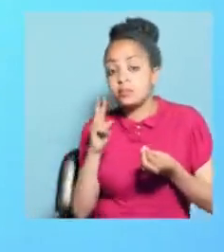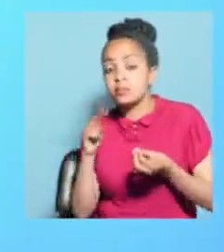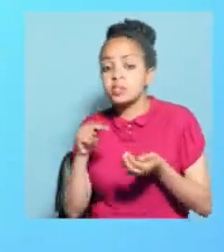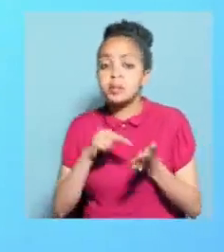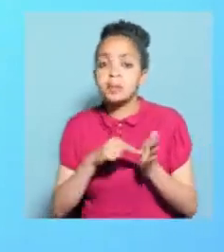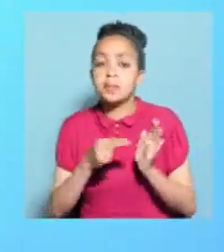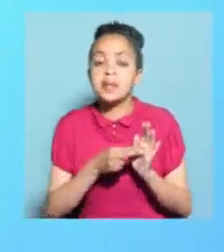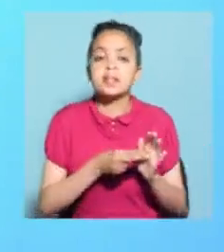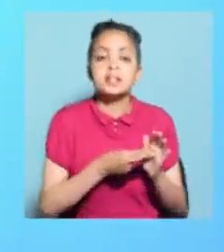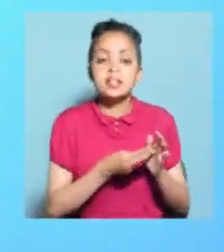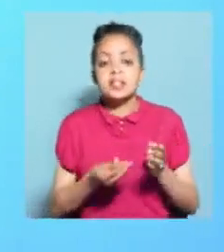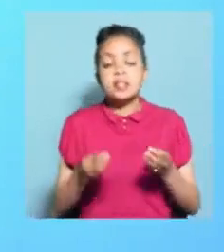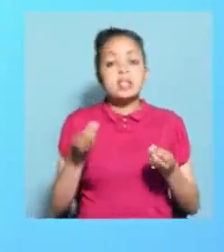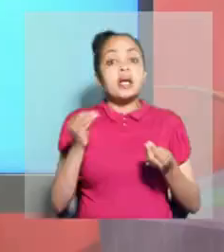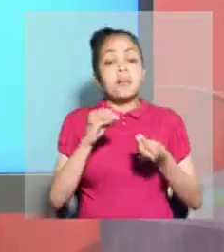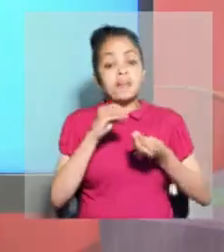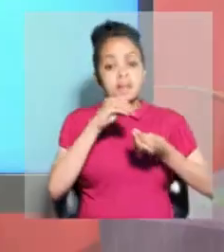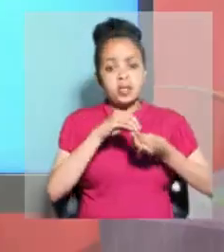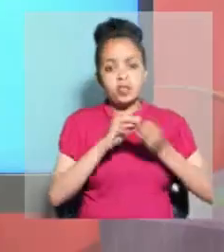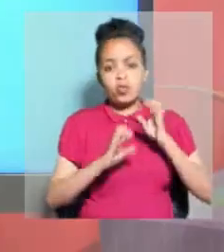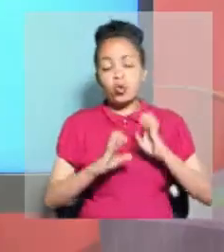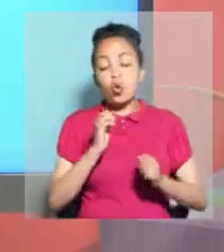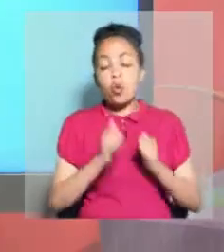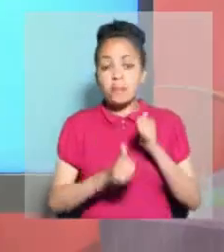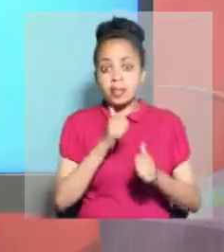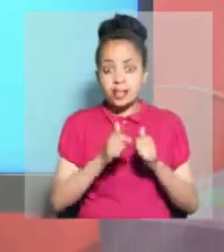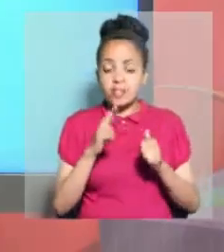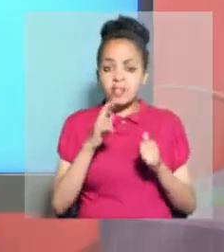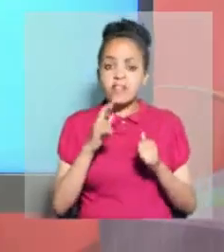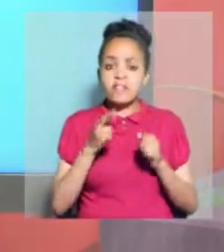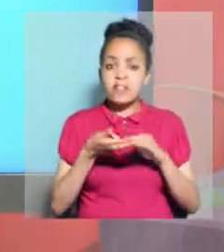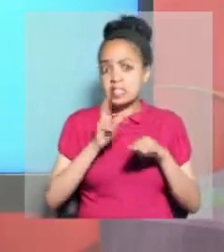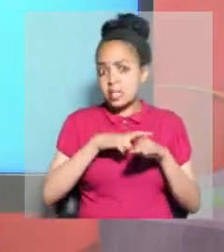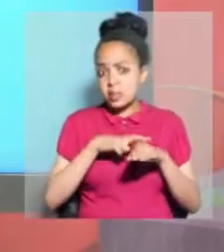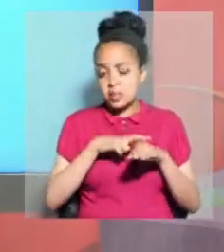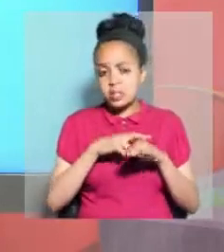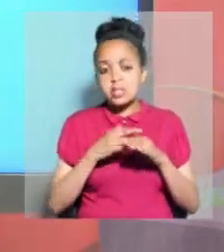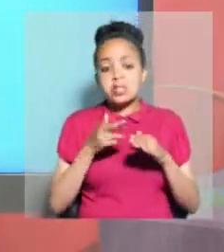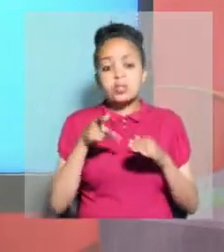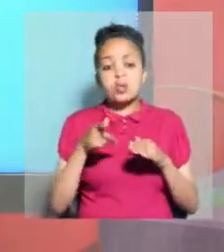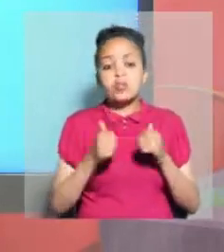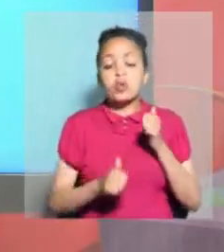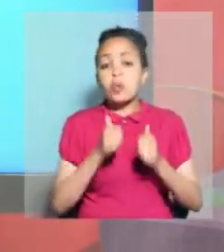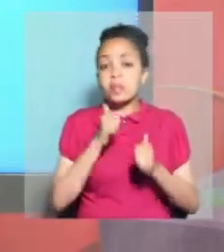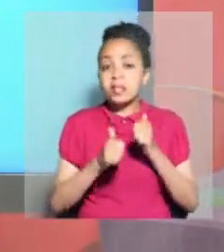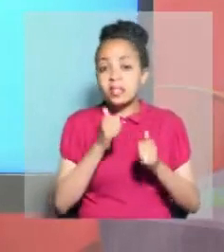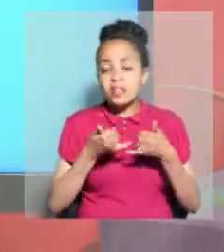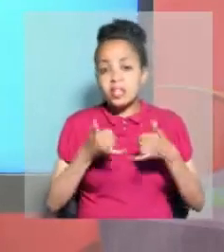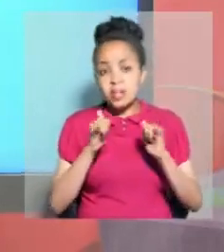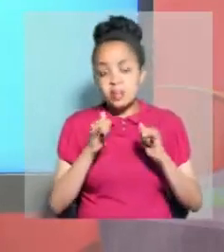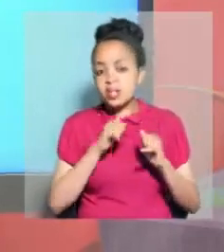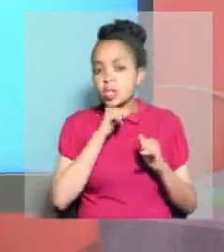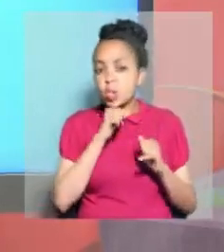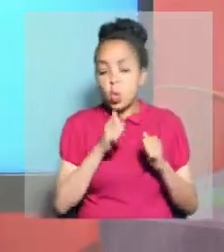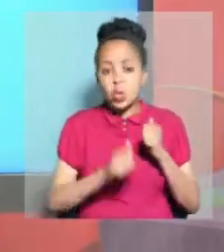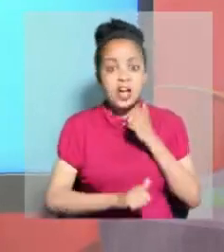of diluting the effect of competitive reversible inhibitor. So, the rate of competitive inhibitor